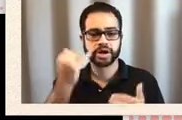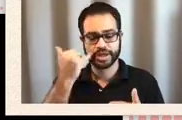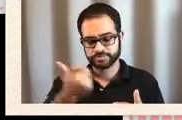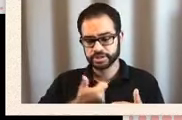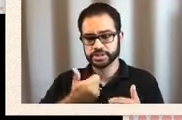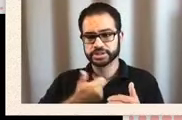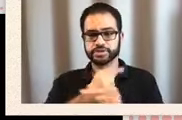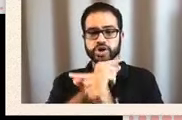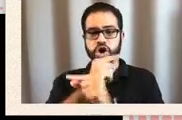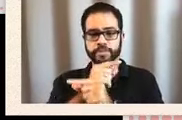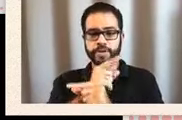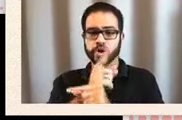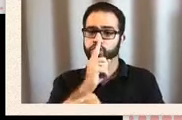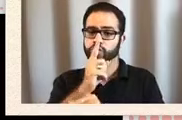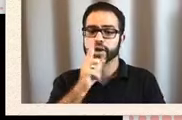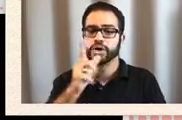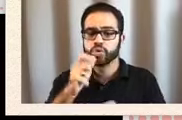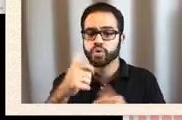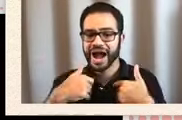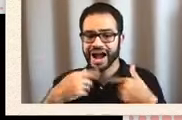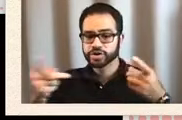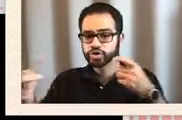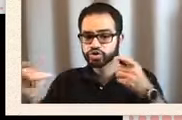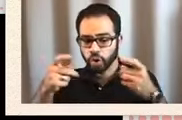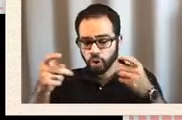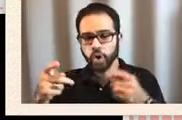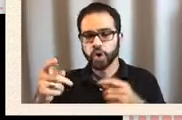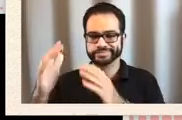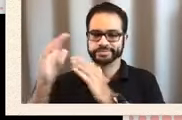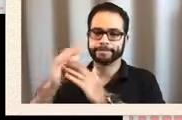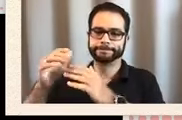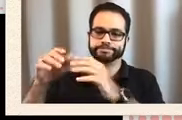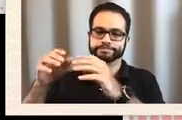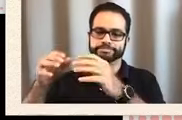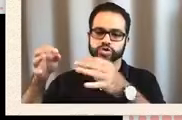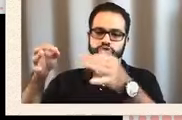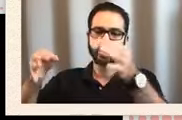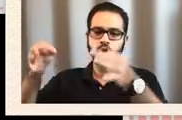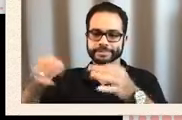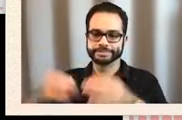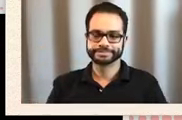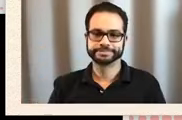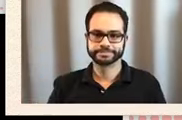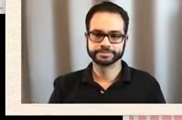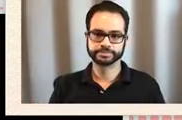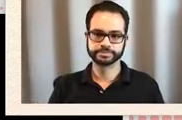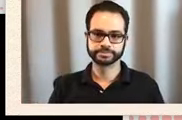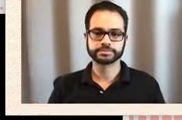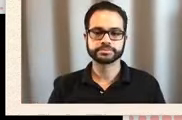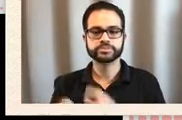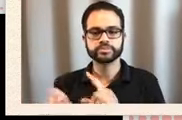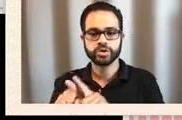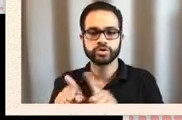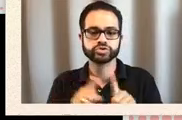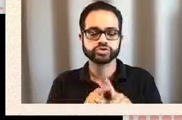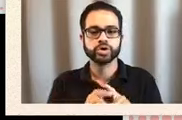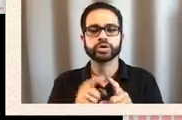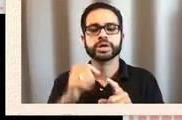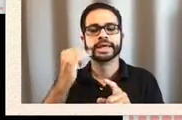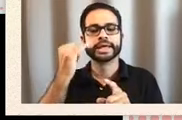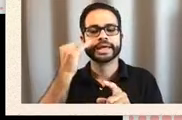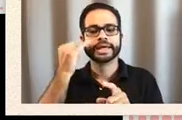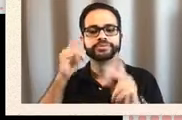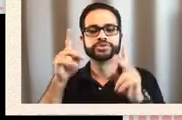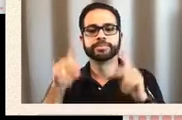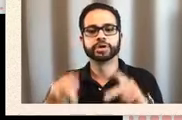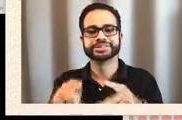ultimately with the courts. And then the last one is that the court needs to approve moving your loved one. So if the person has lost the right to travel, that's one of the